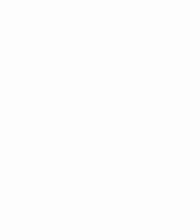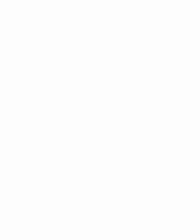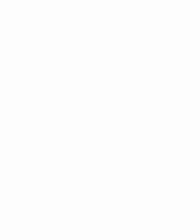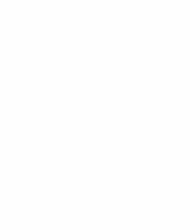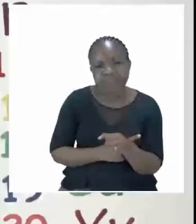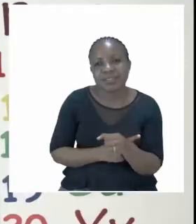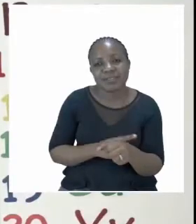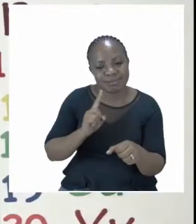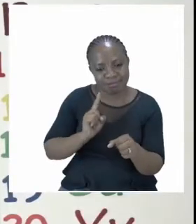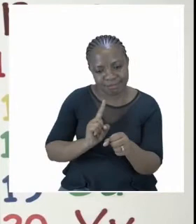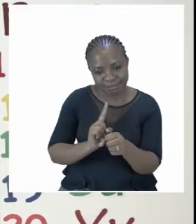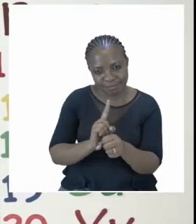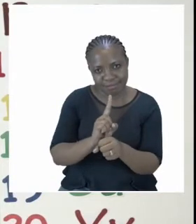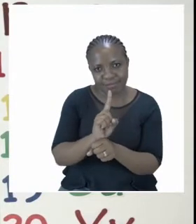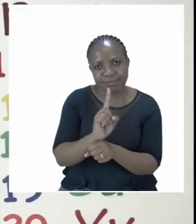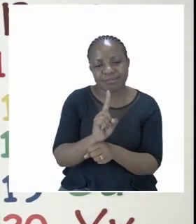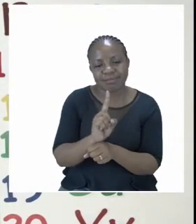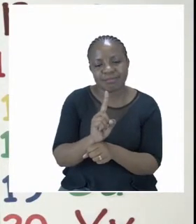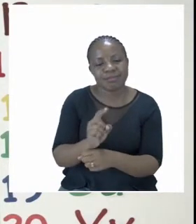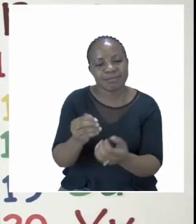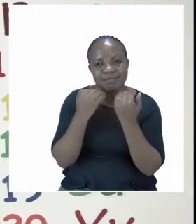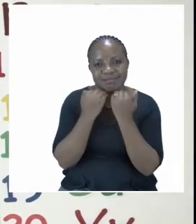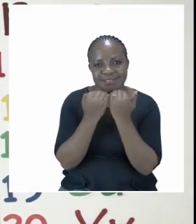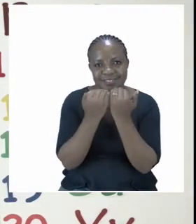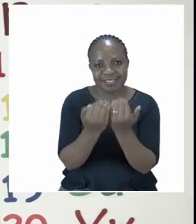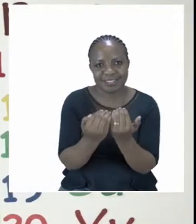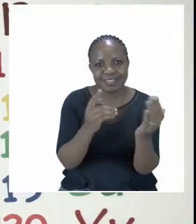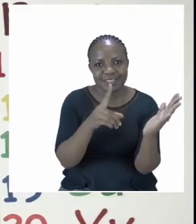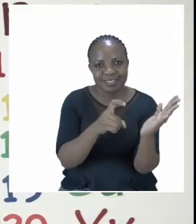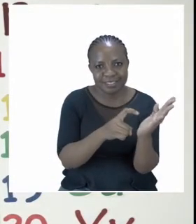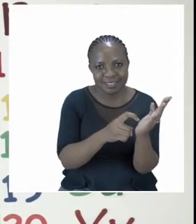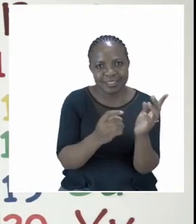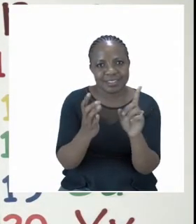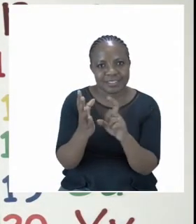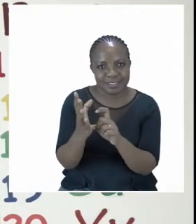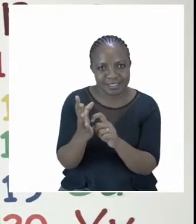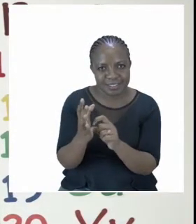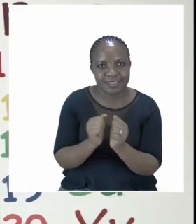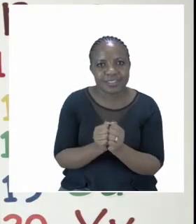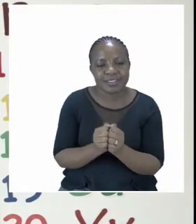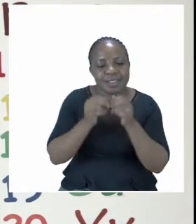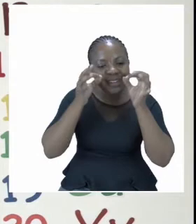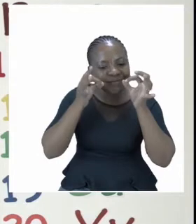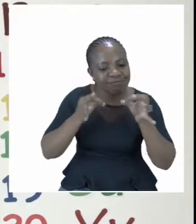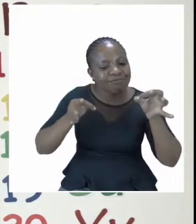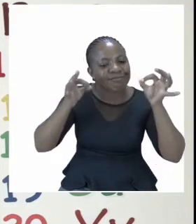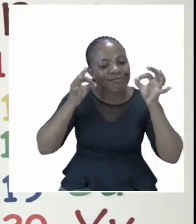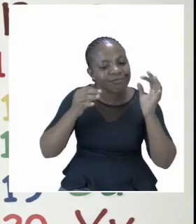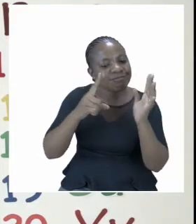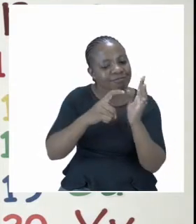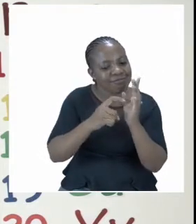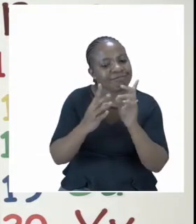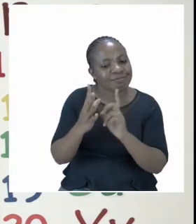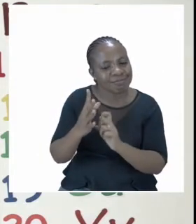and girls, it is very important for us to sanitize. Let us sing our special